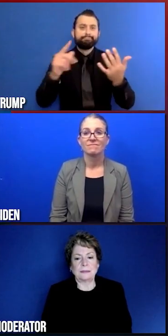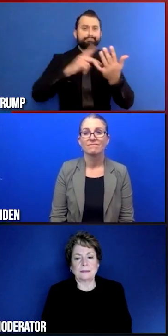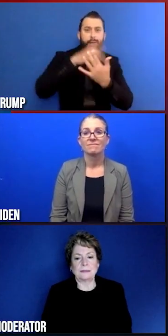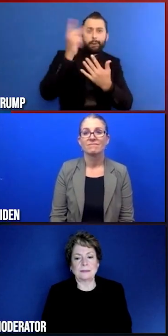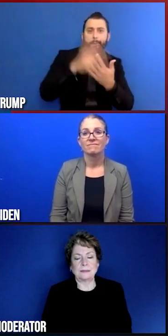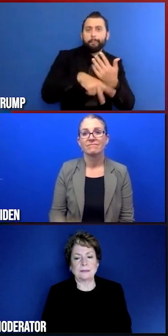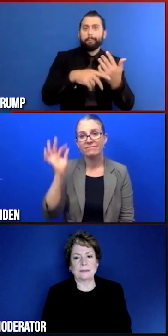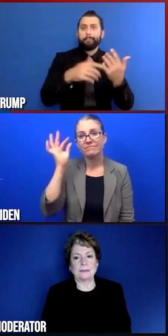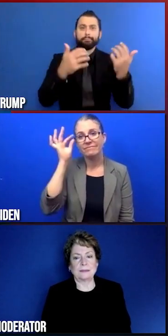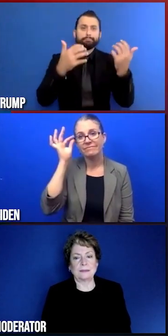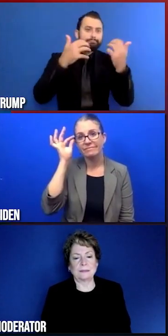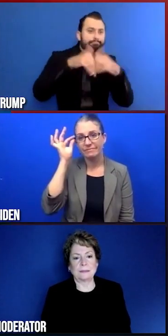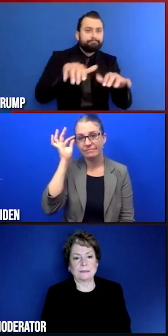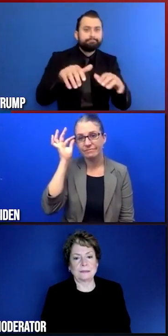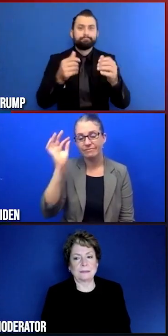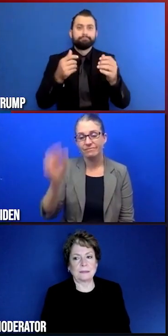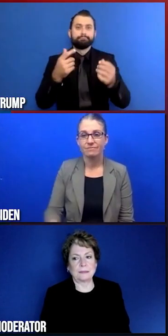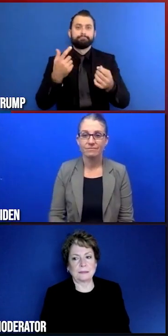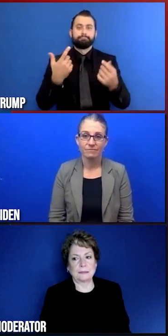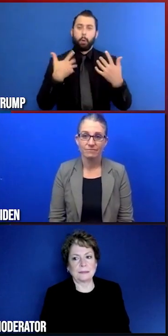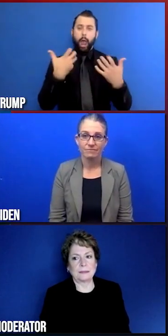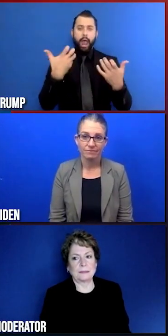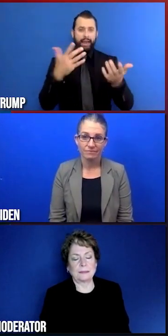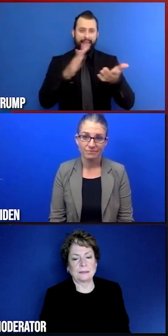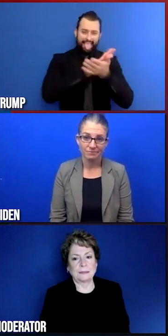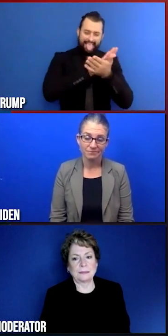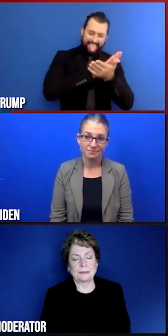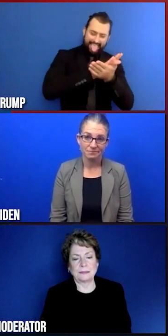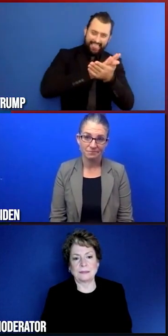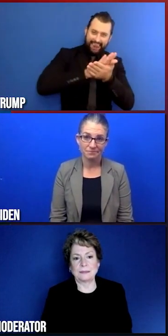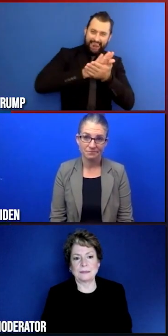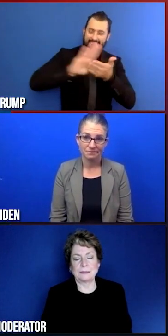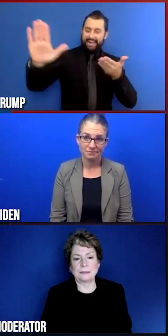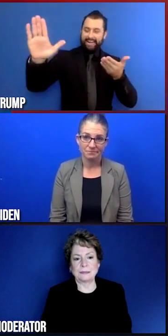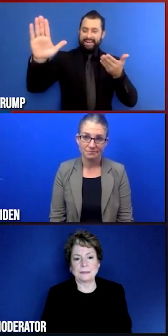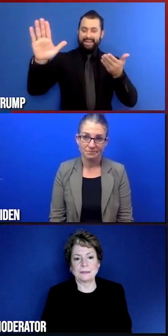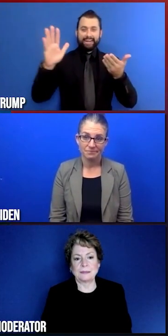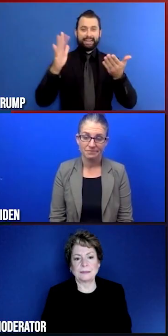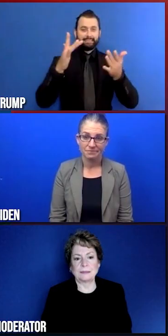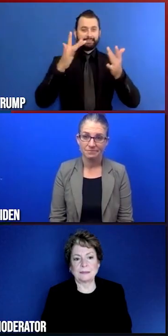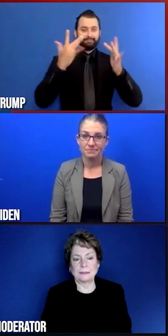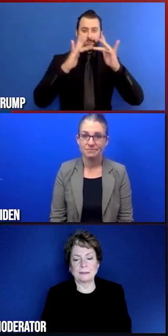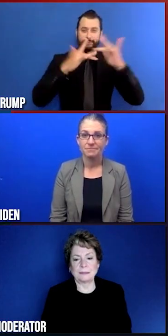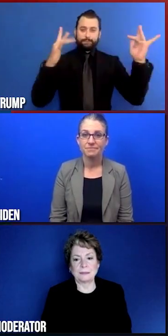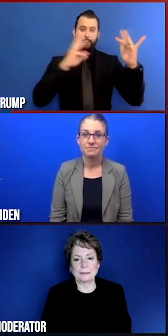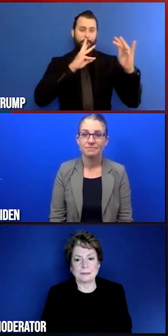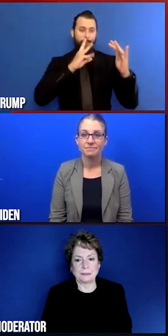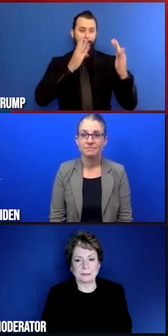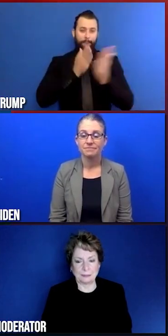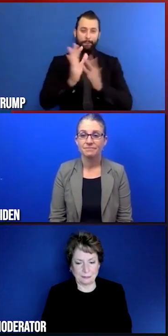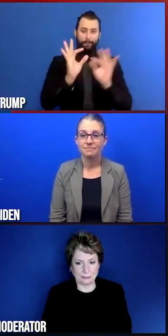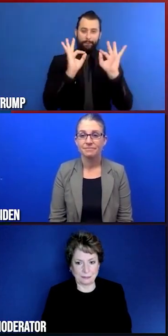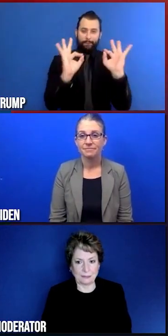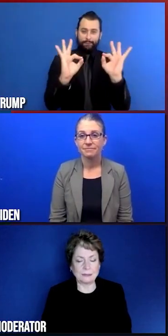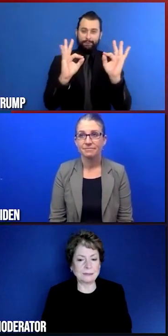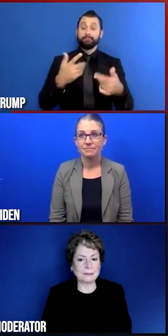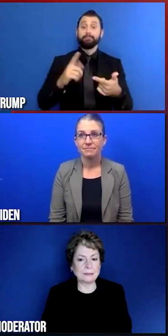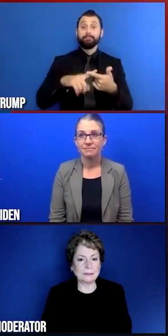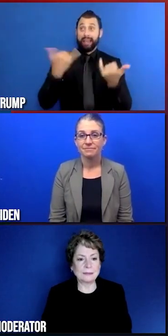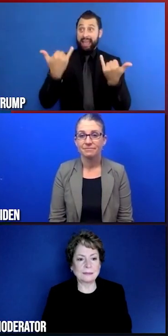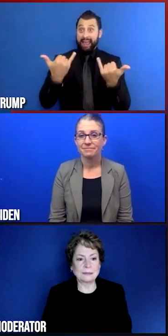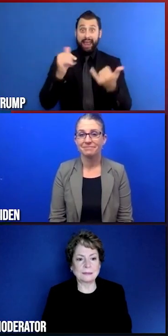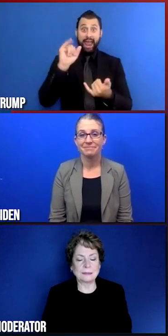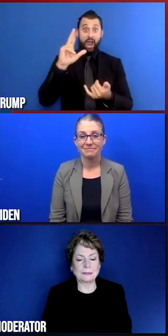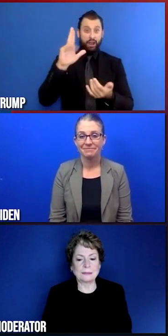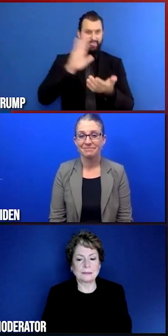water, the cleanest air. We have the best, lowest number in carbon emissions, which is a big standard that I notice